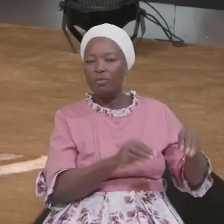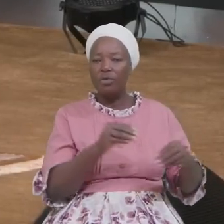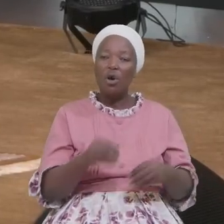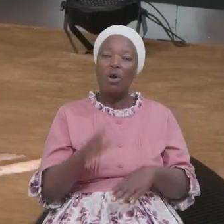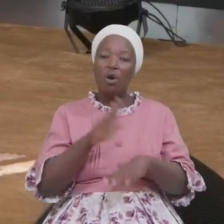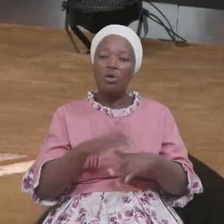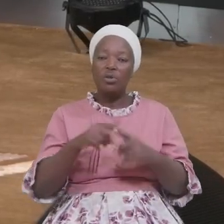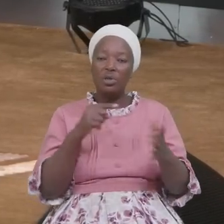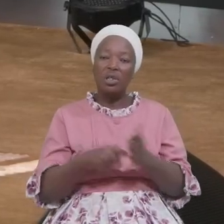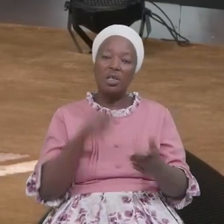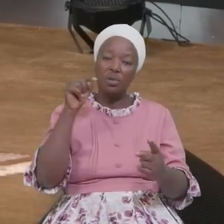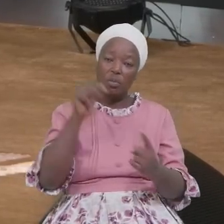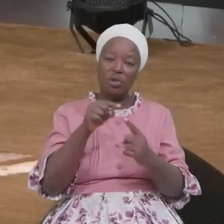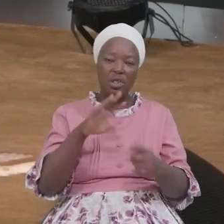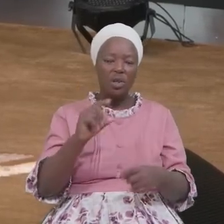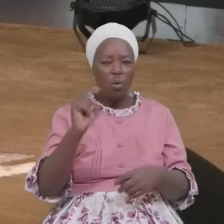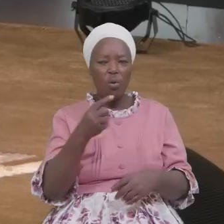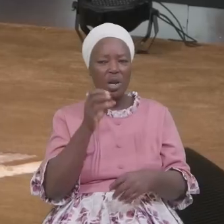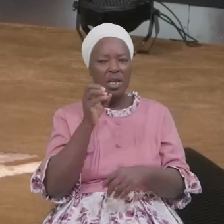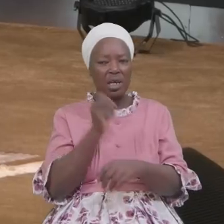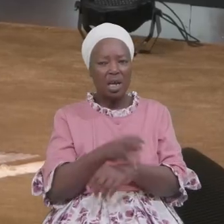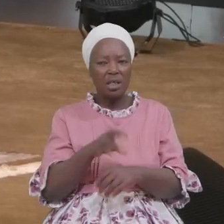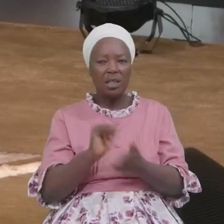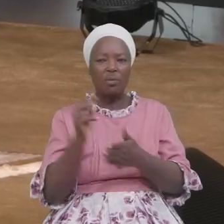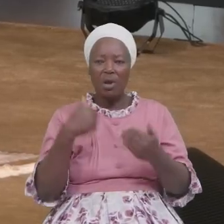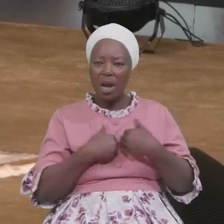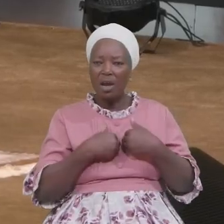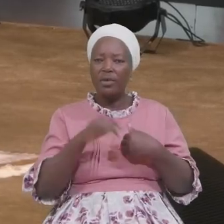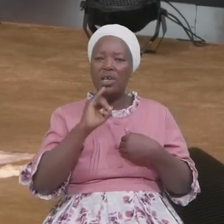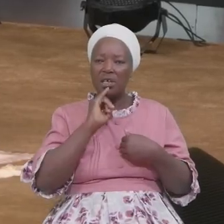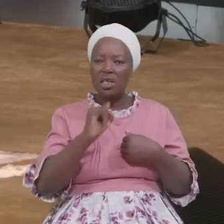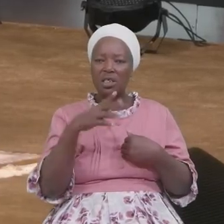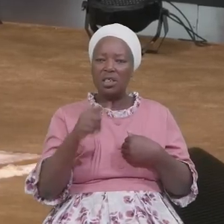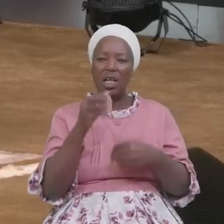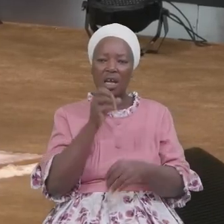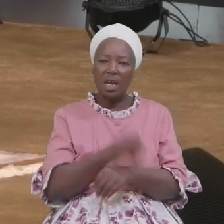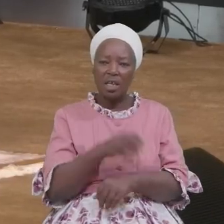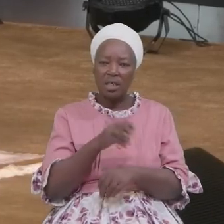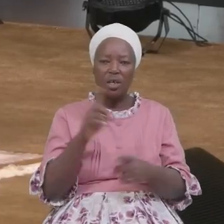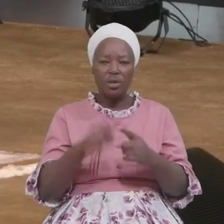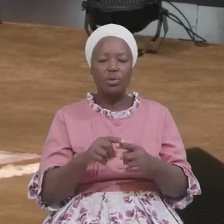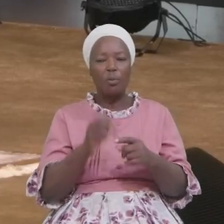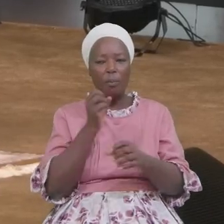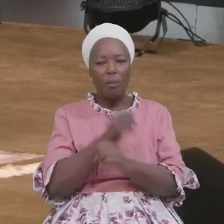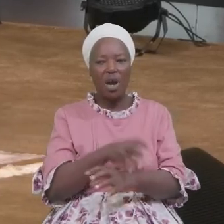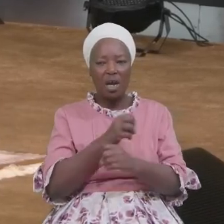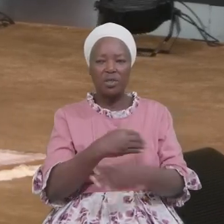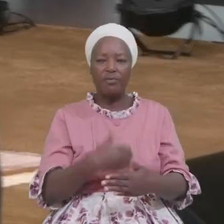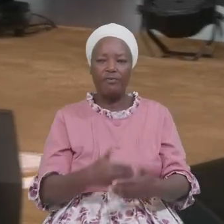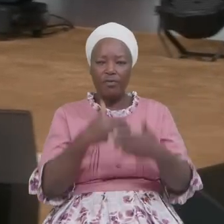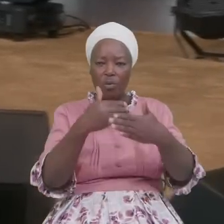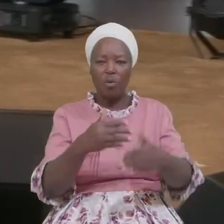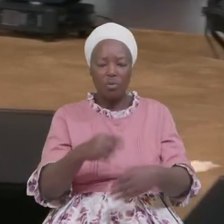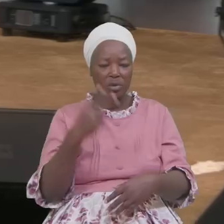point. The only counsel we have is the counsel to march forward. We're dividing